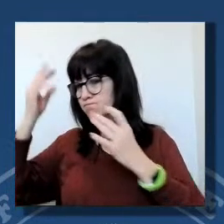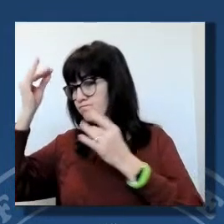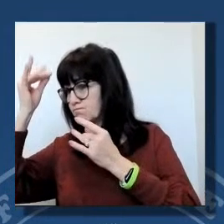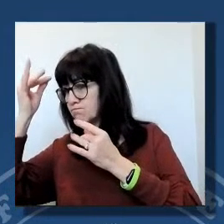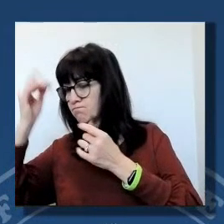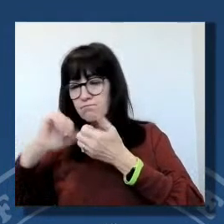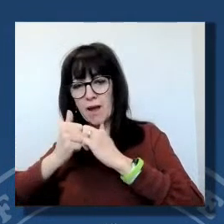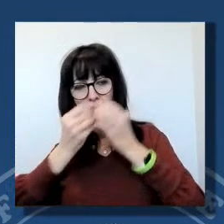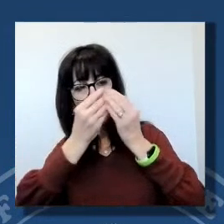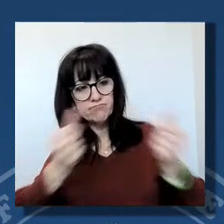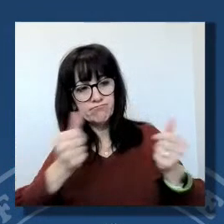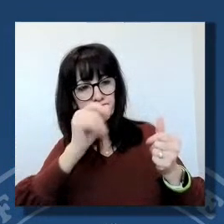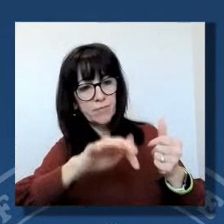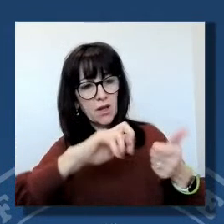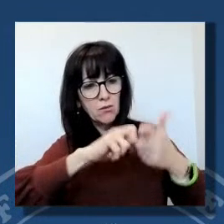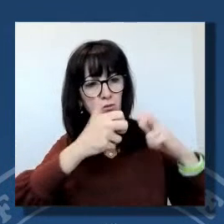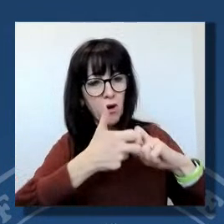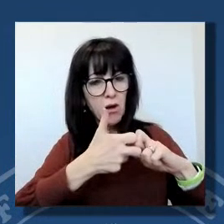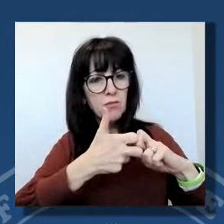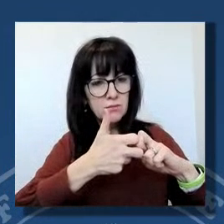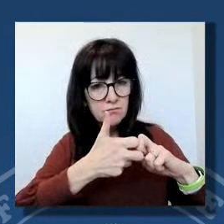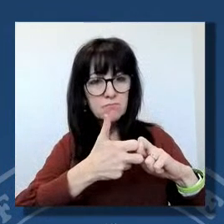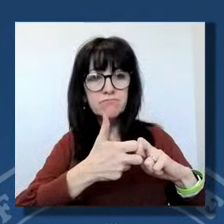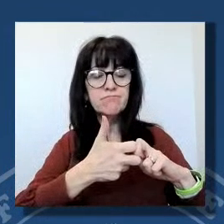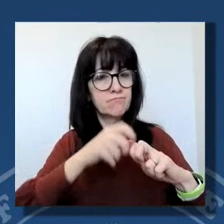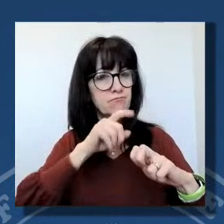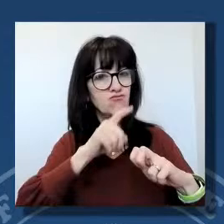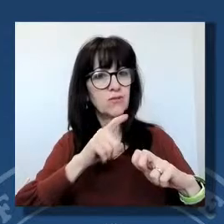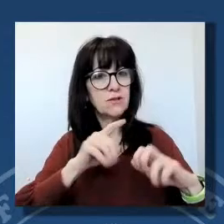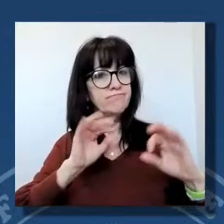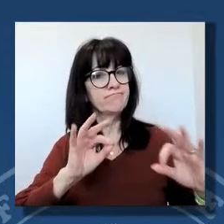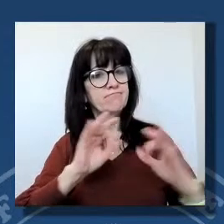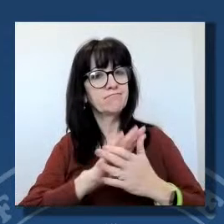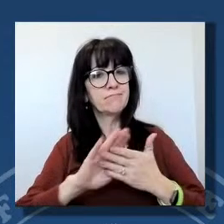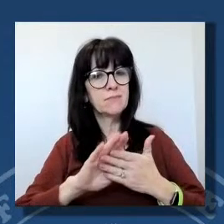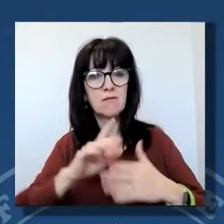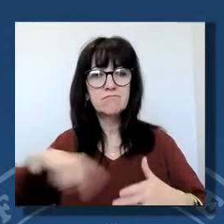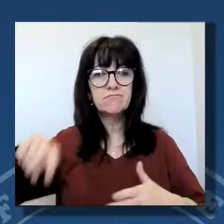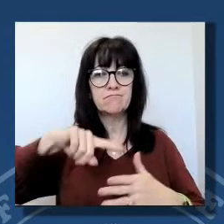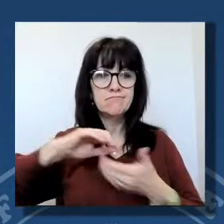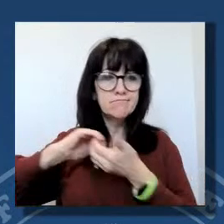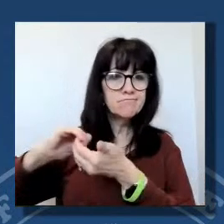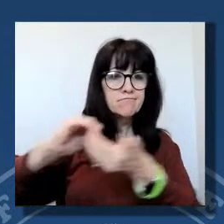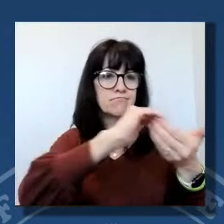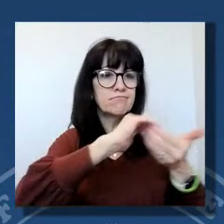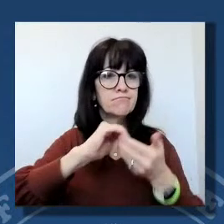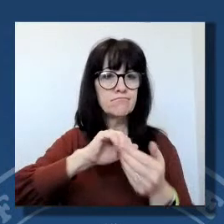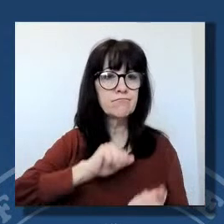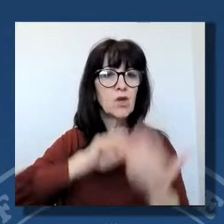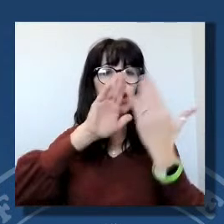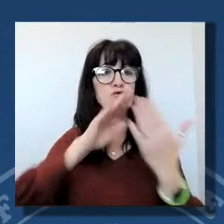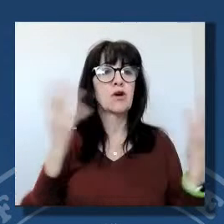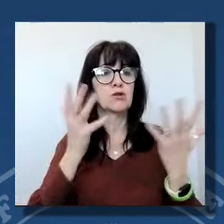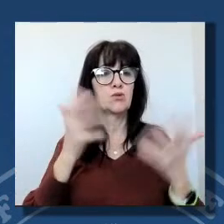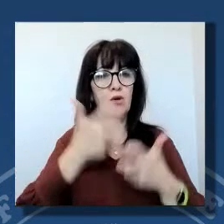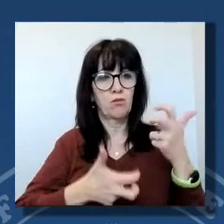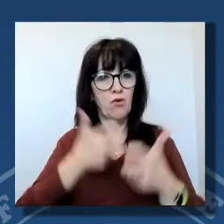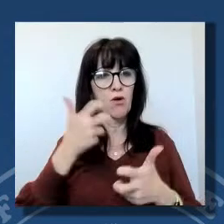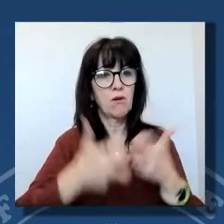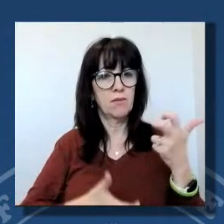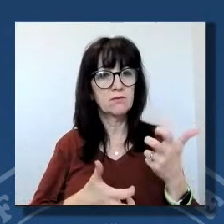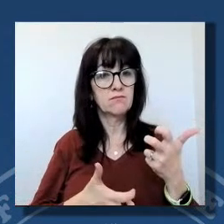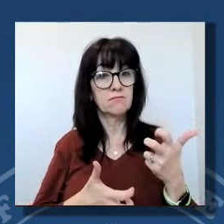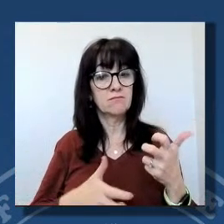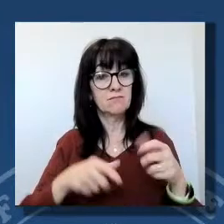problem working together to address whatever the issue might be. And this is a really, really serious